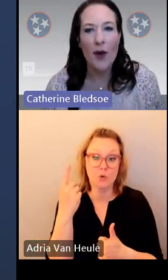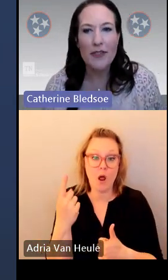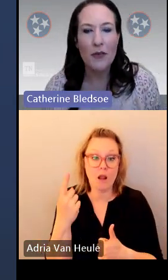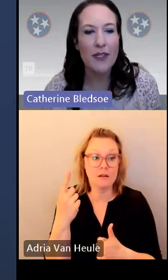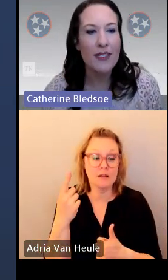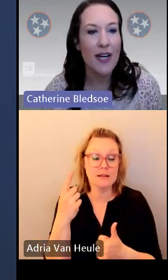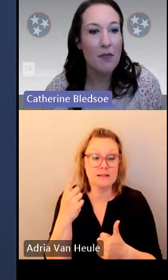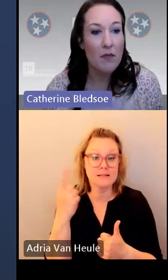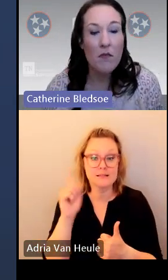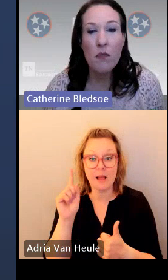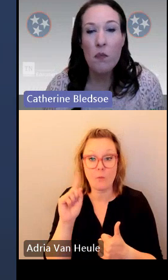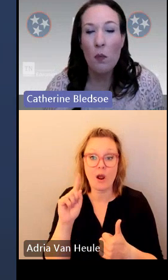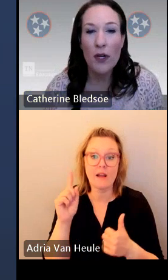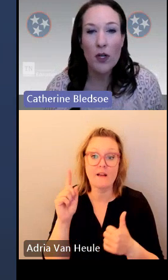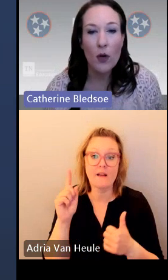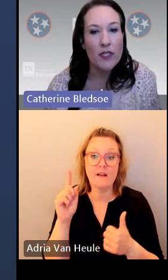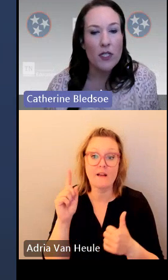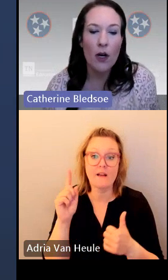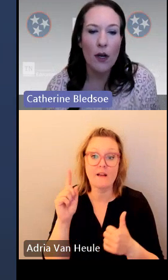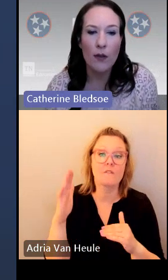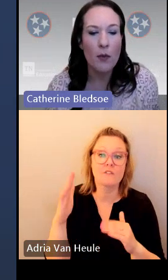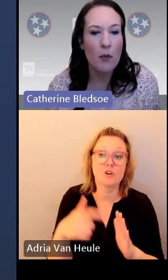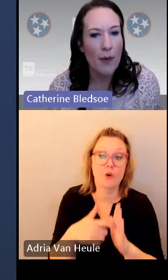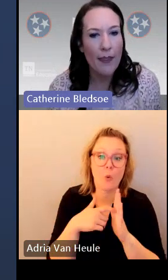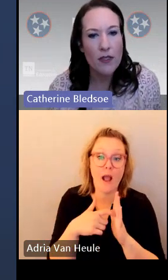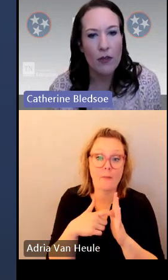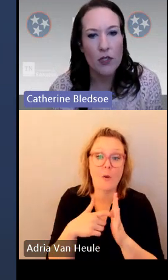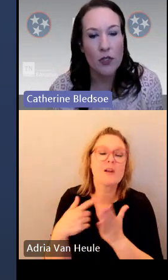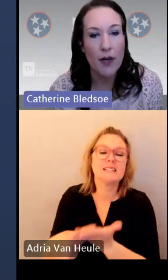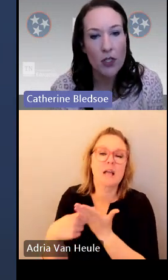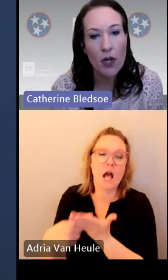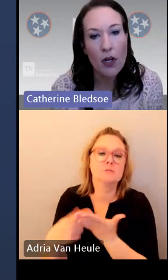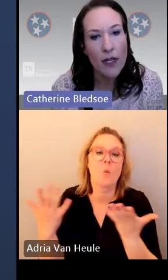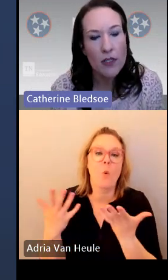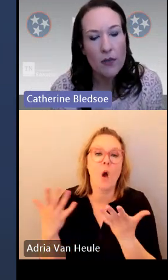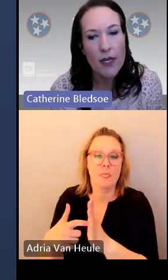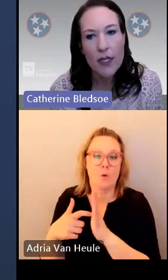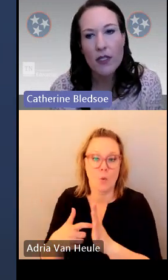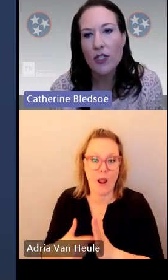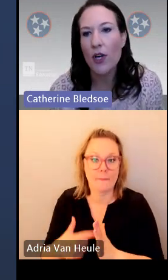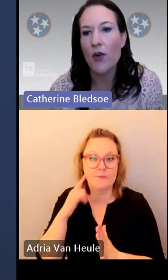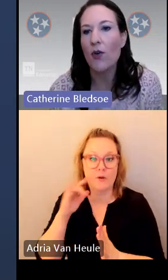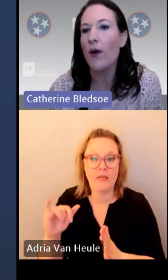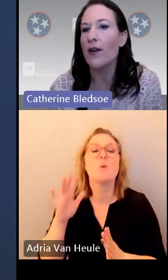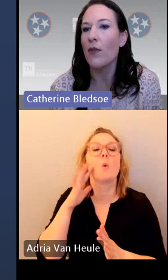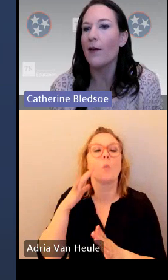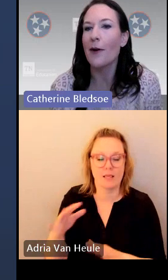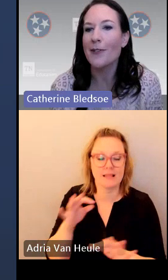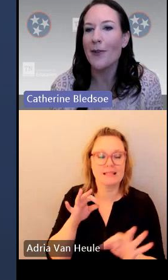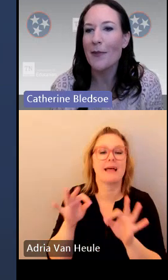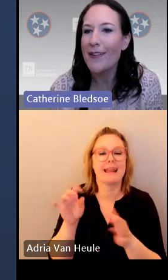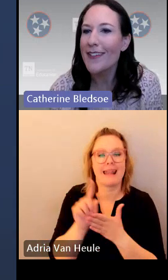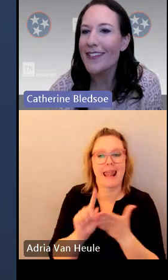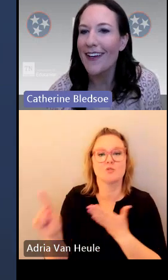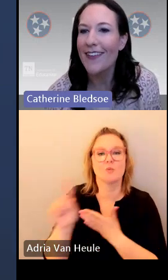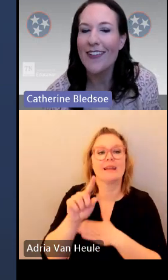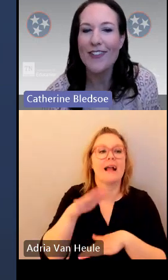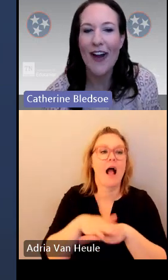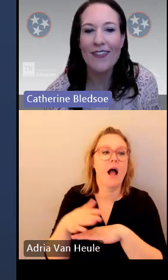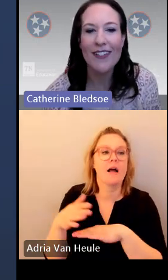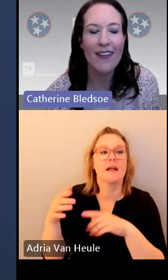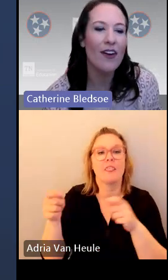over the requirements for the stipend? We are going to talk a little bit more about this on the director call next week. So I know that I'm also in the